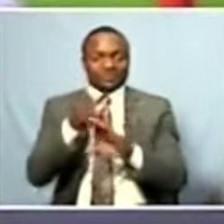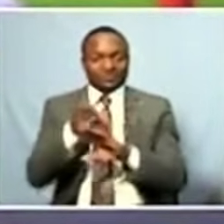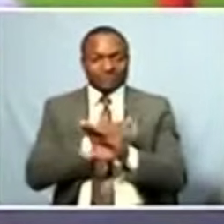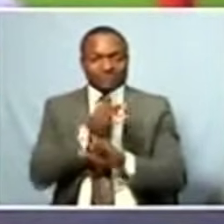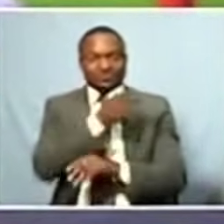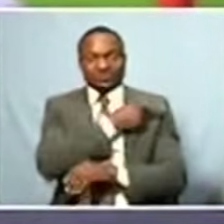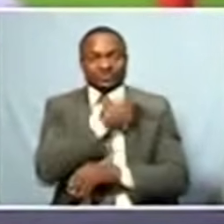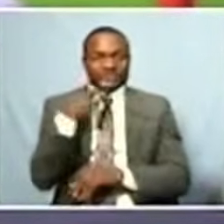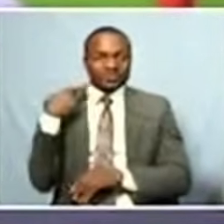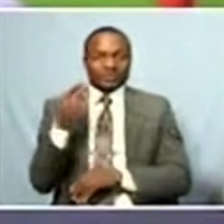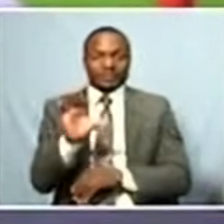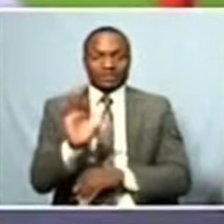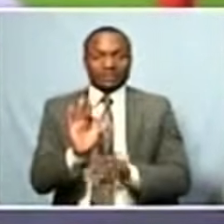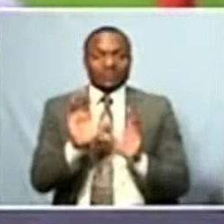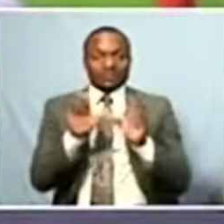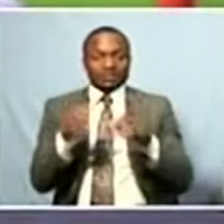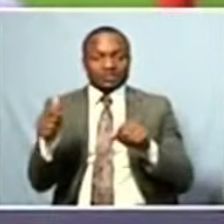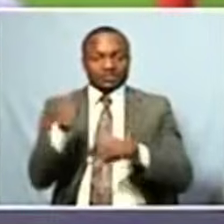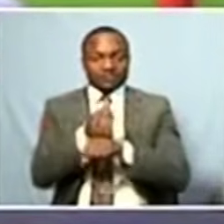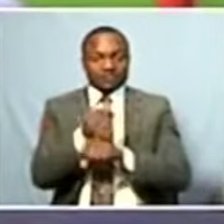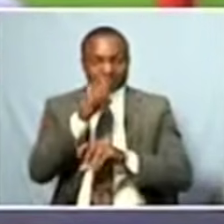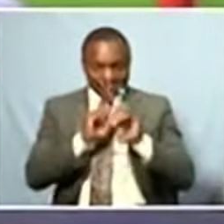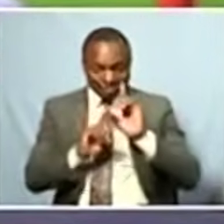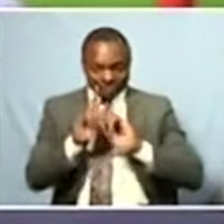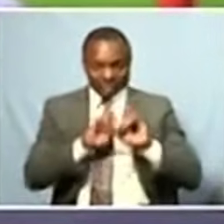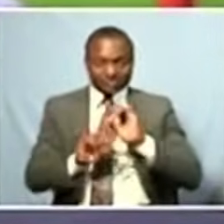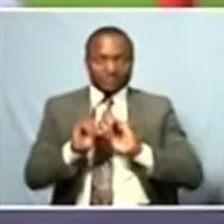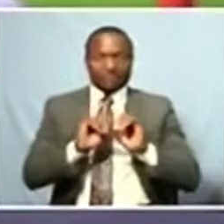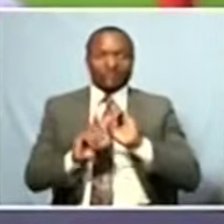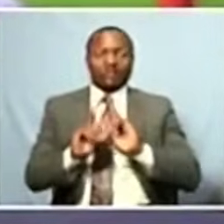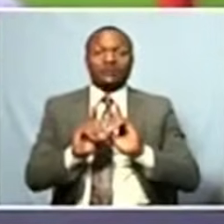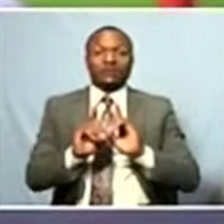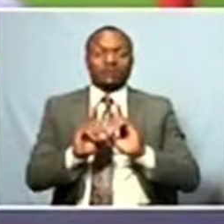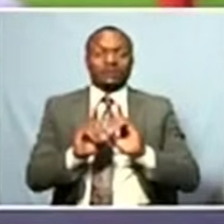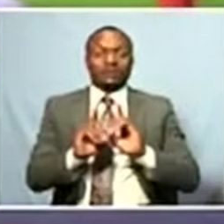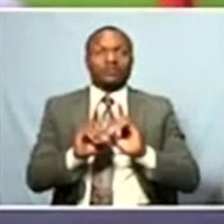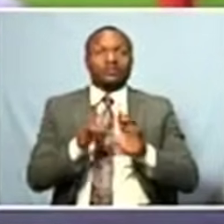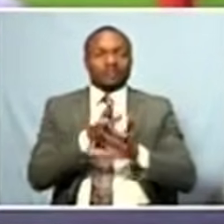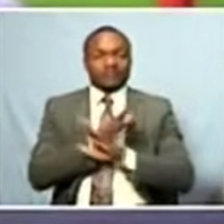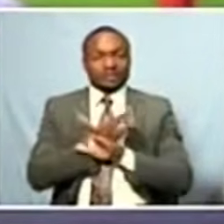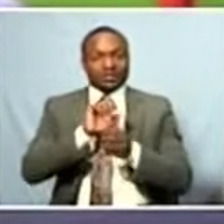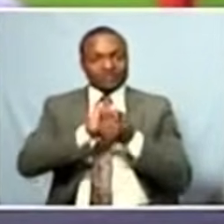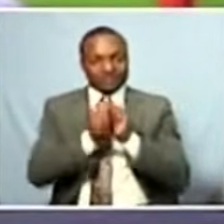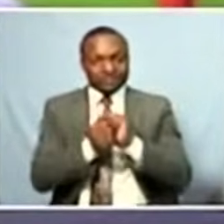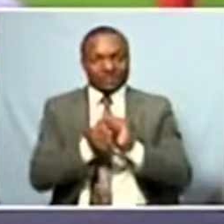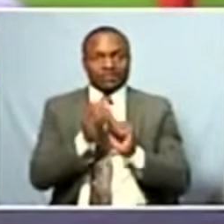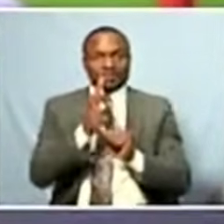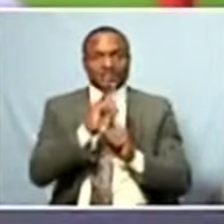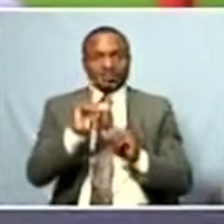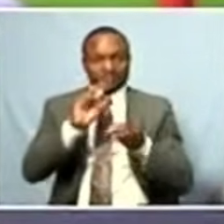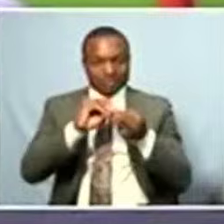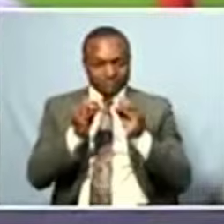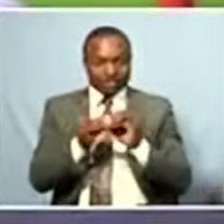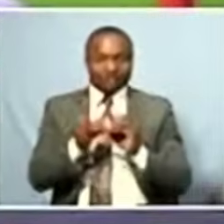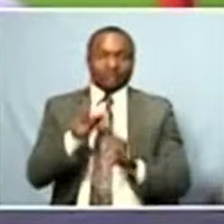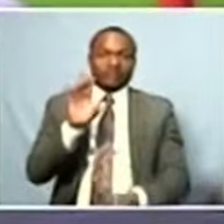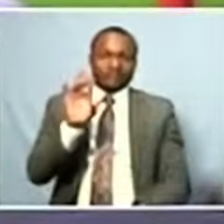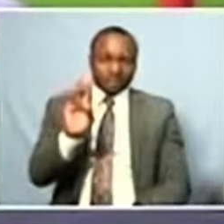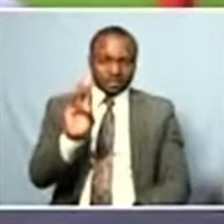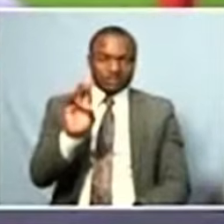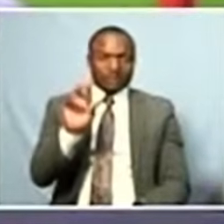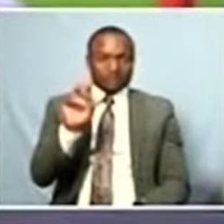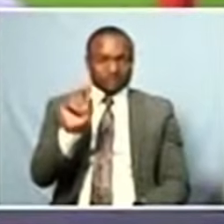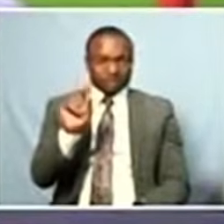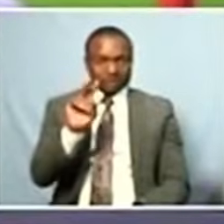Parliamentary Select Committee appointed to scrutinize the consortium of Zambia Amendment Bill, National Assembly Bill number 7